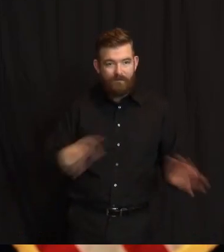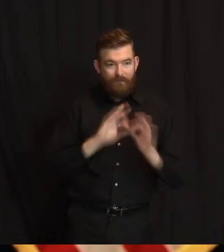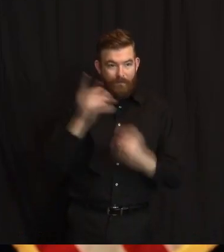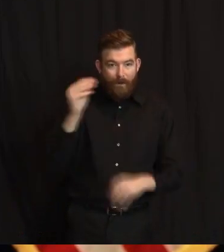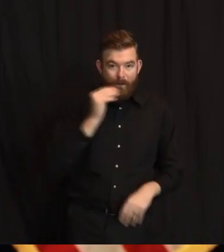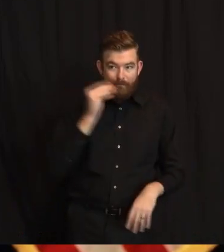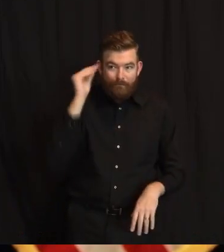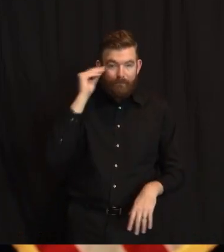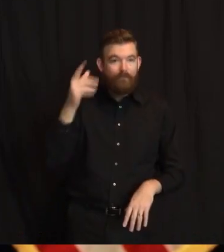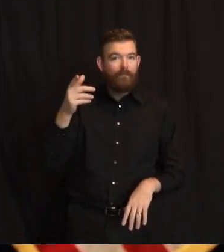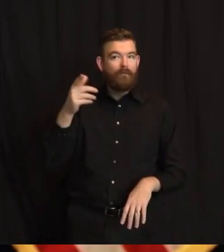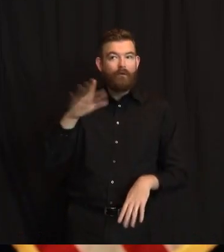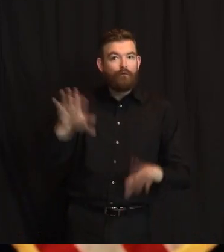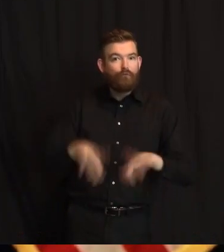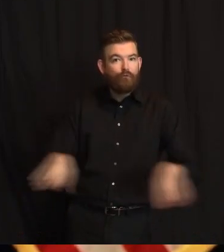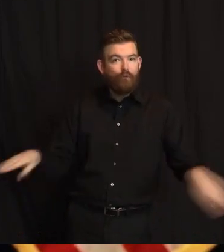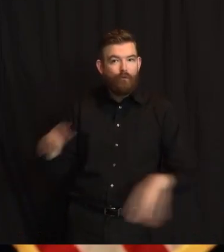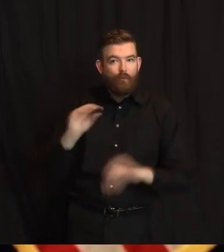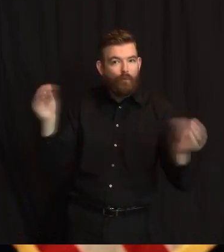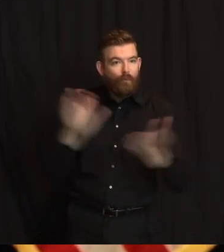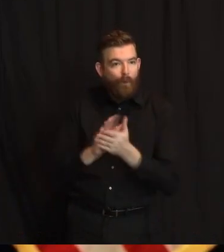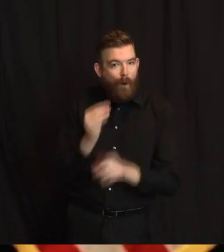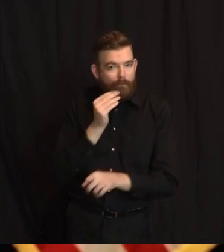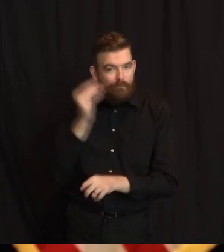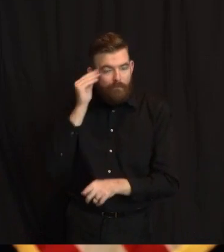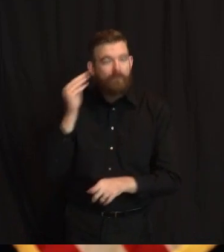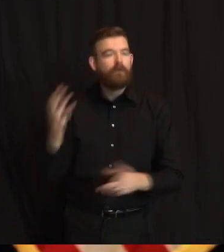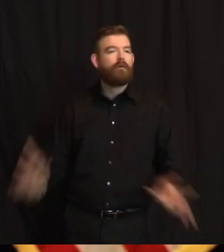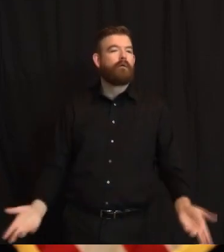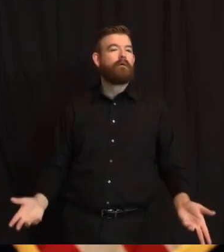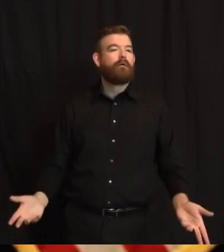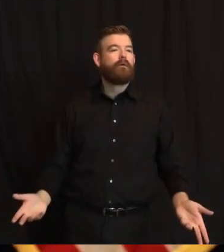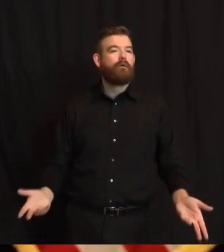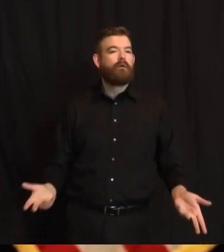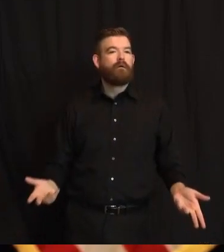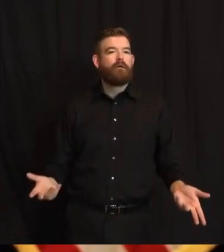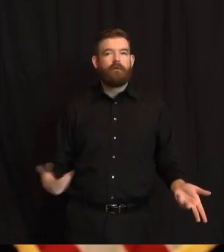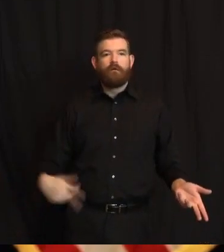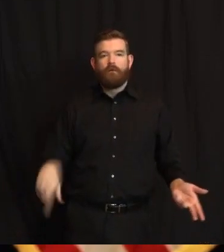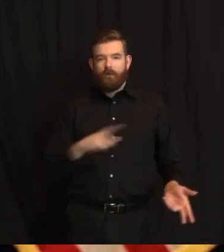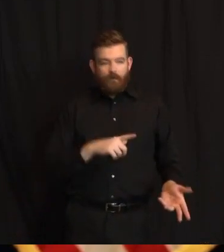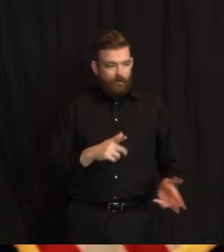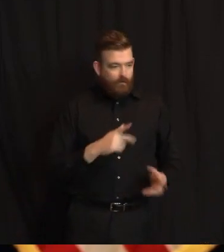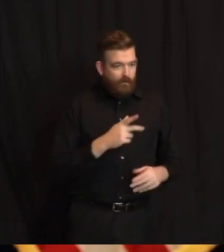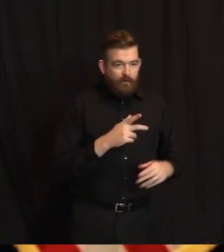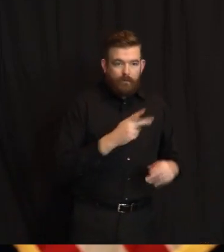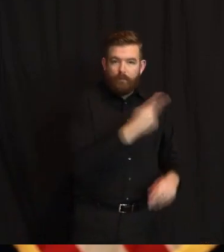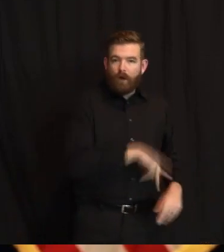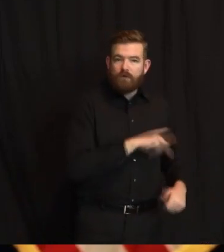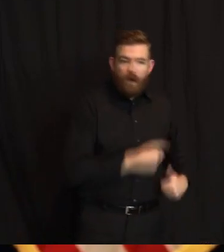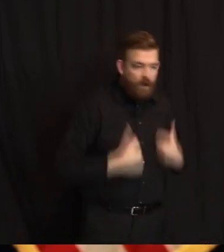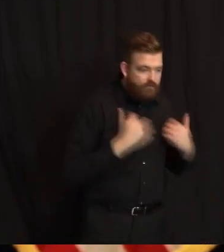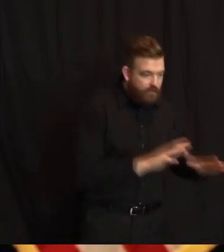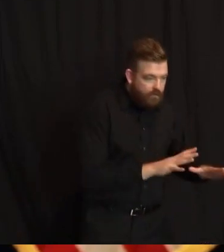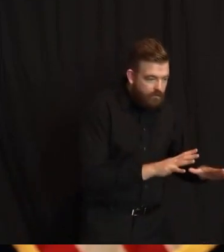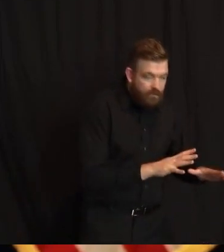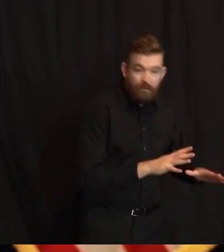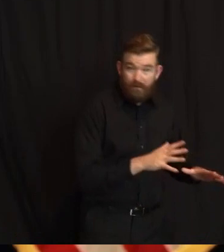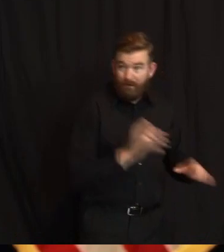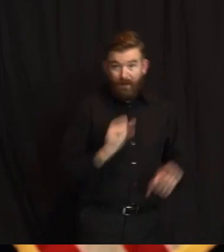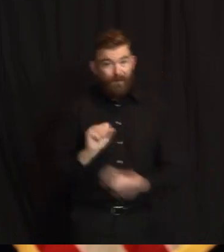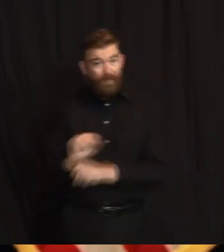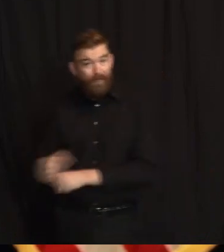homeschooling, remote learning. They may have challenges in their own family in terms of illness. We're doing